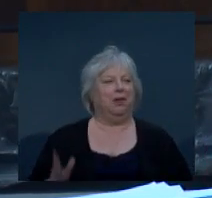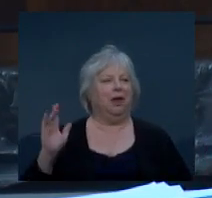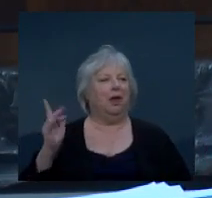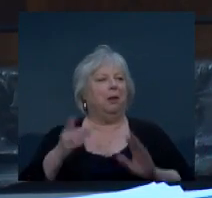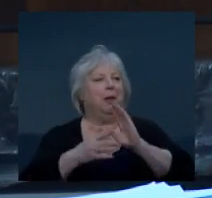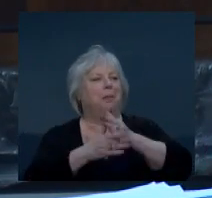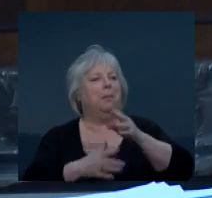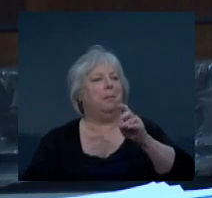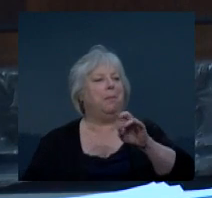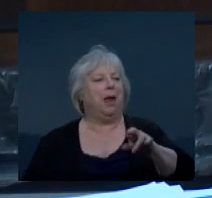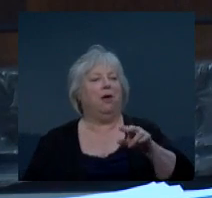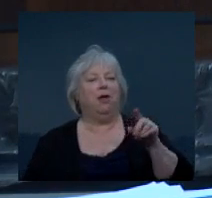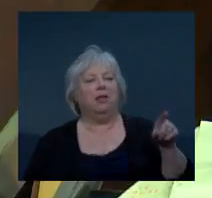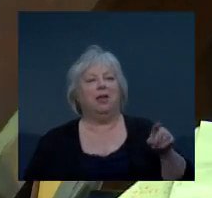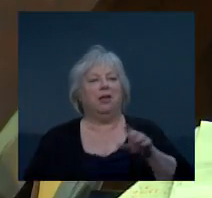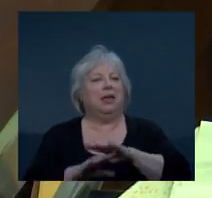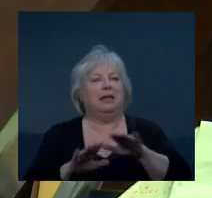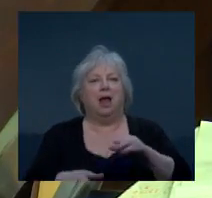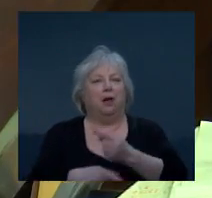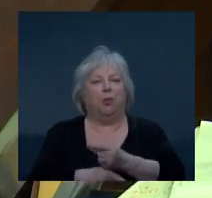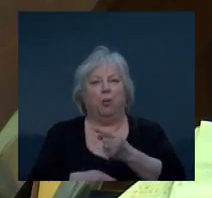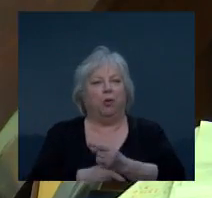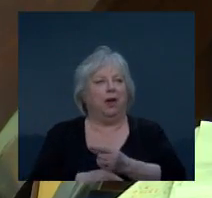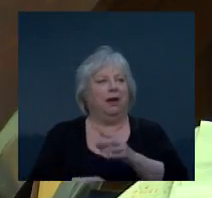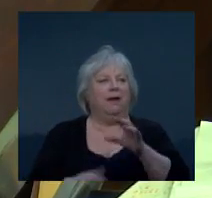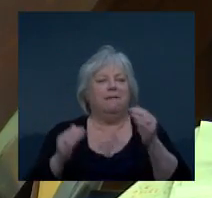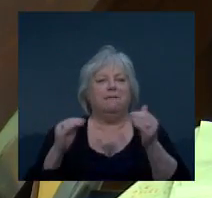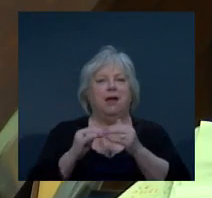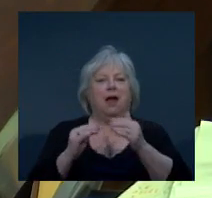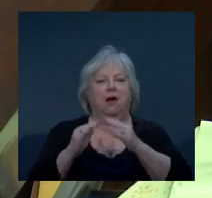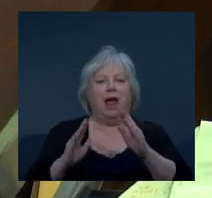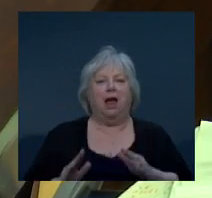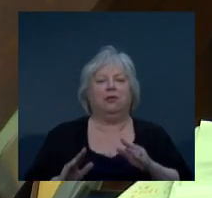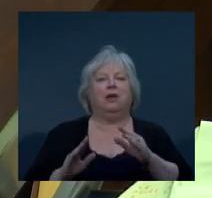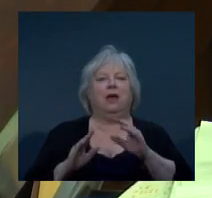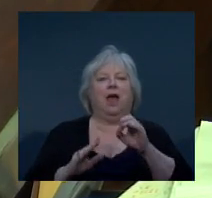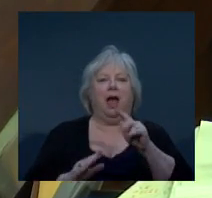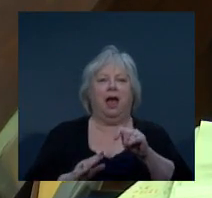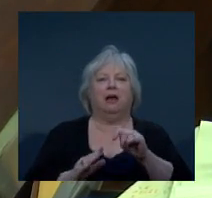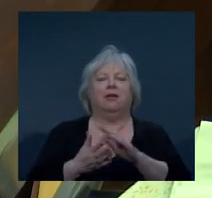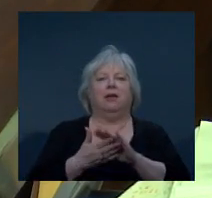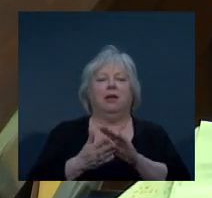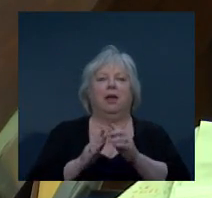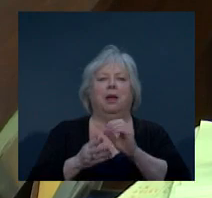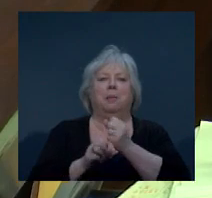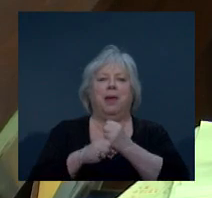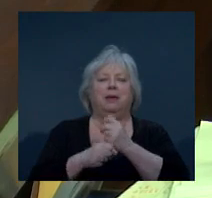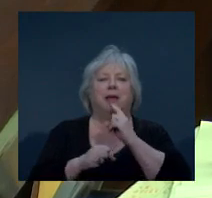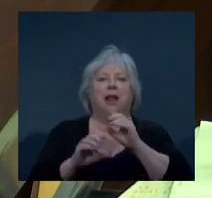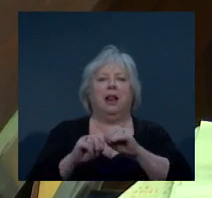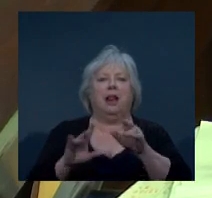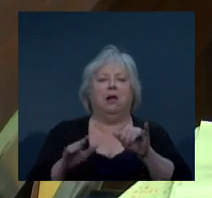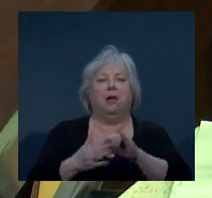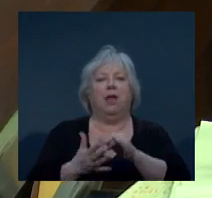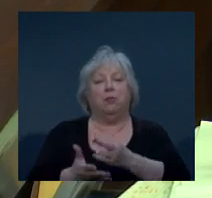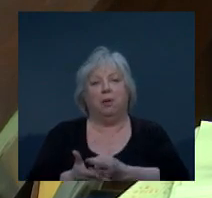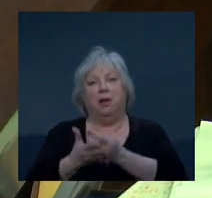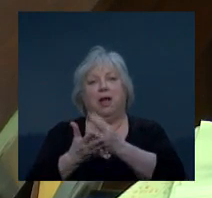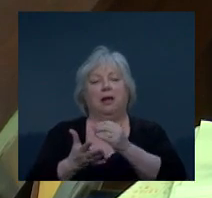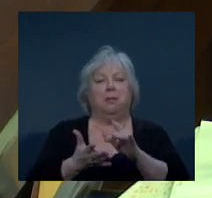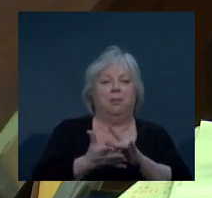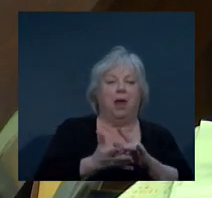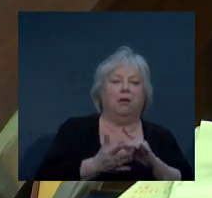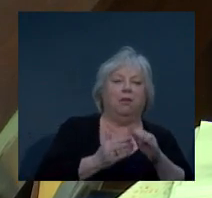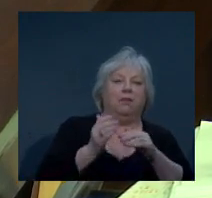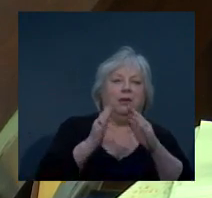Mayor, this isn't appropriate. The Fair Housing Act makes it quite clear that medical facilities and rehabilitation